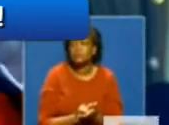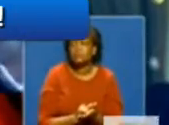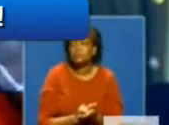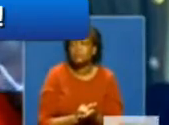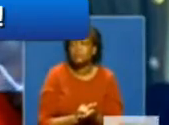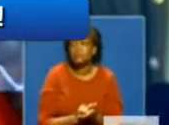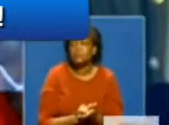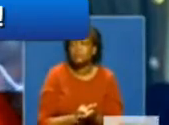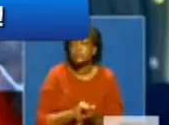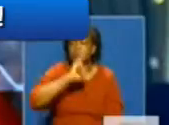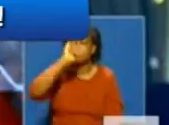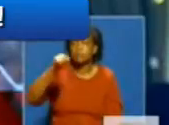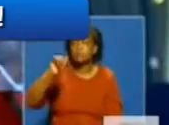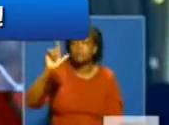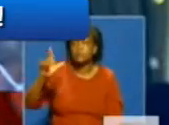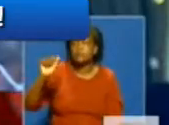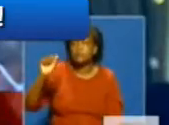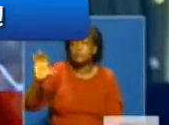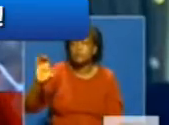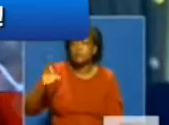JLAC report that is annexed